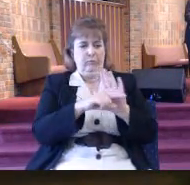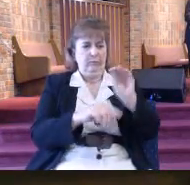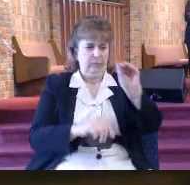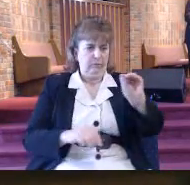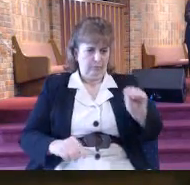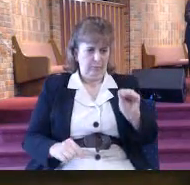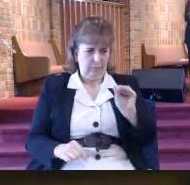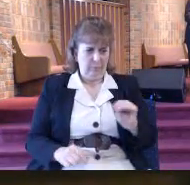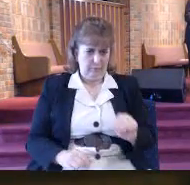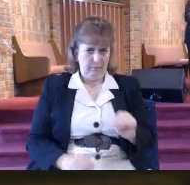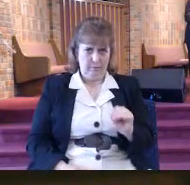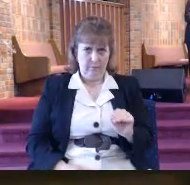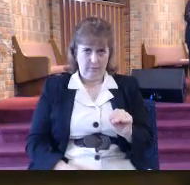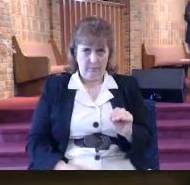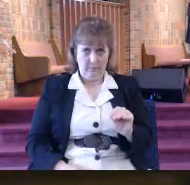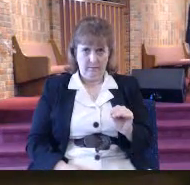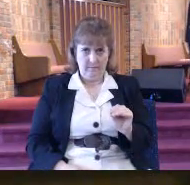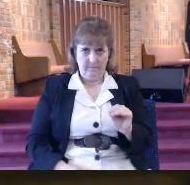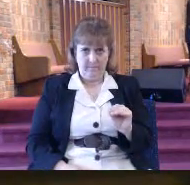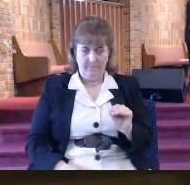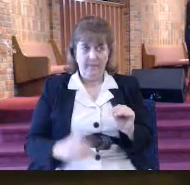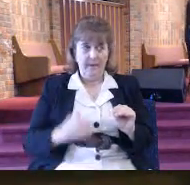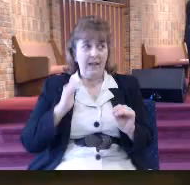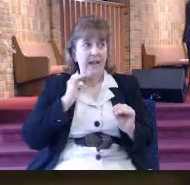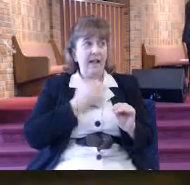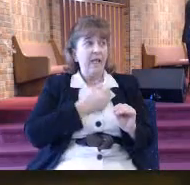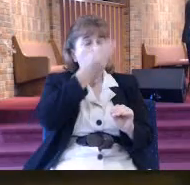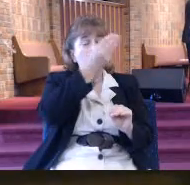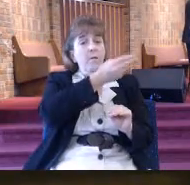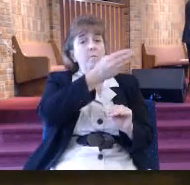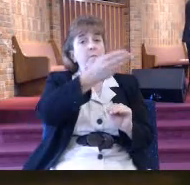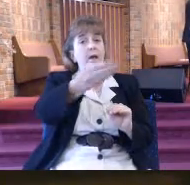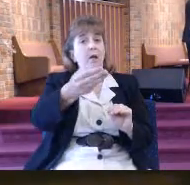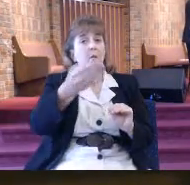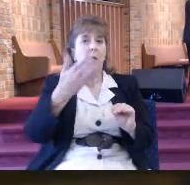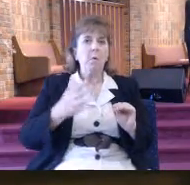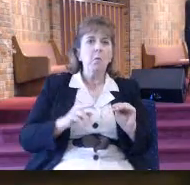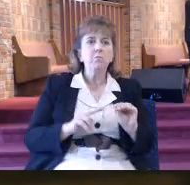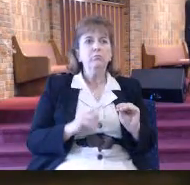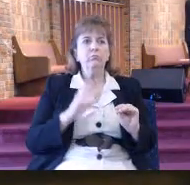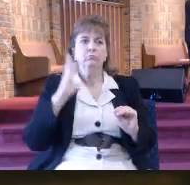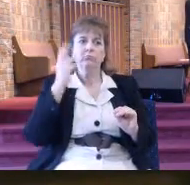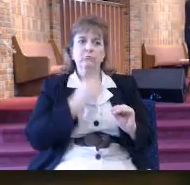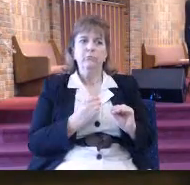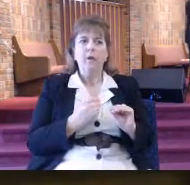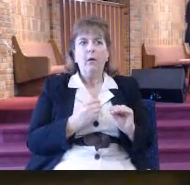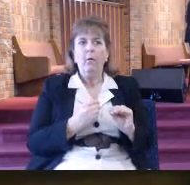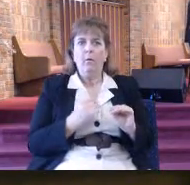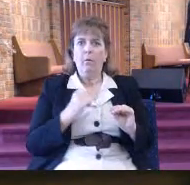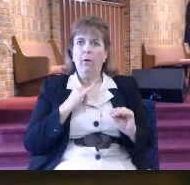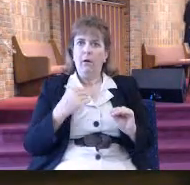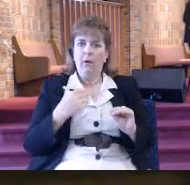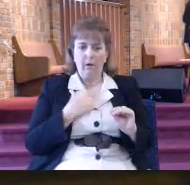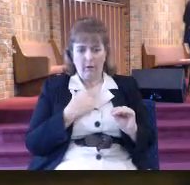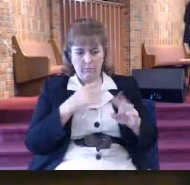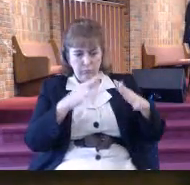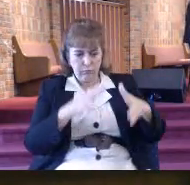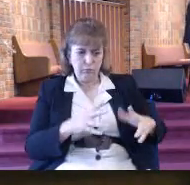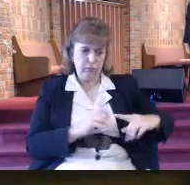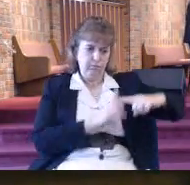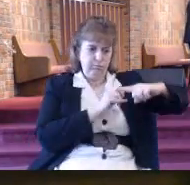list. Our material things might work out to be pretty good. You say, well, at the end of this, I'm worth X amount of